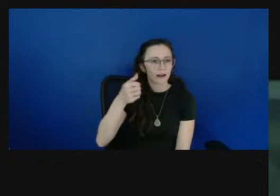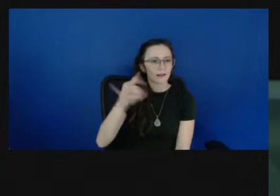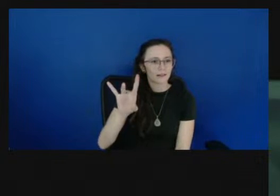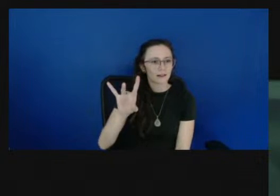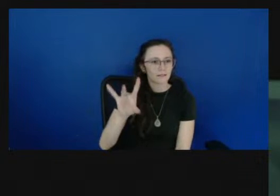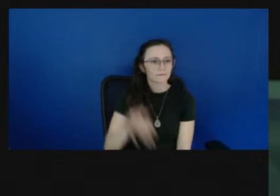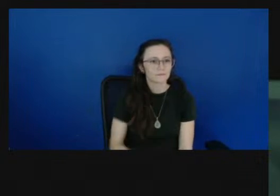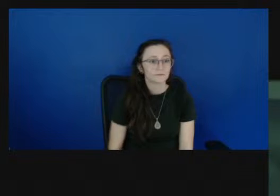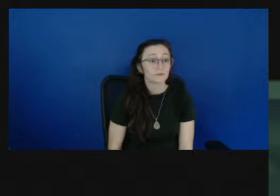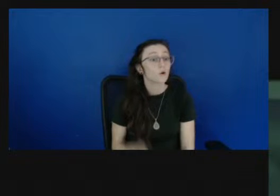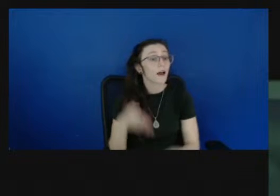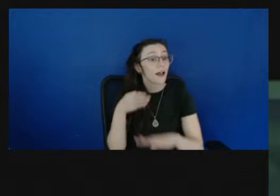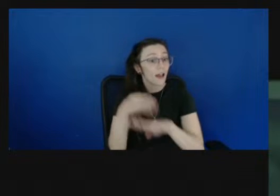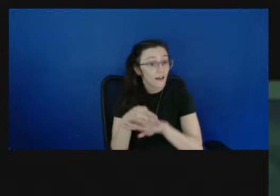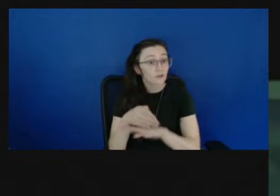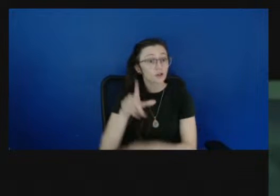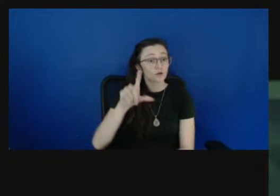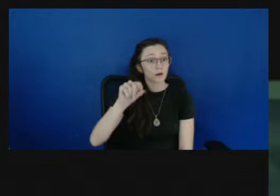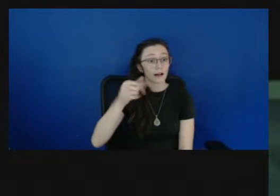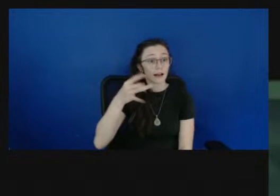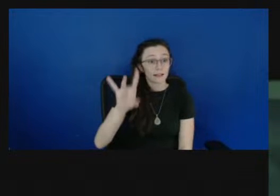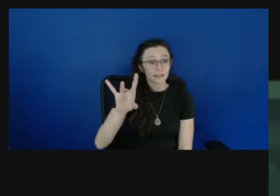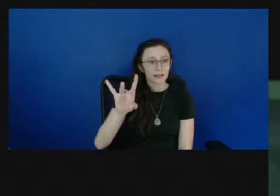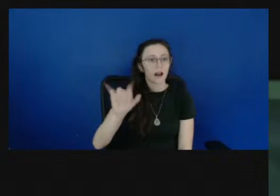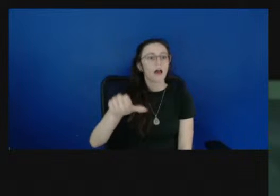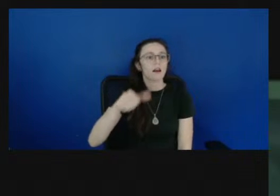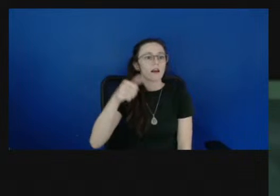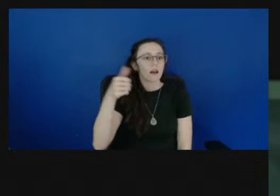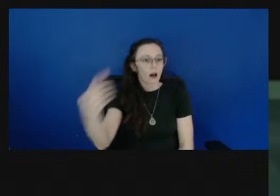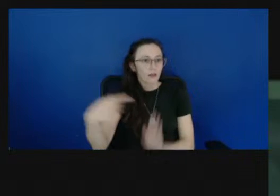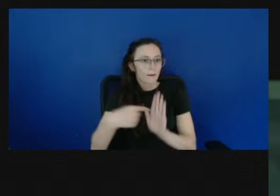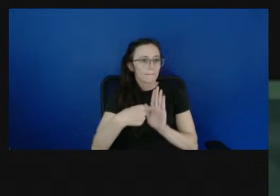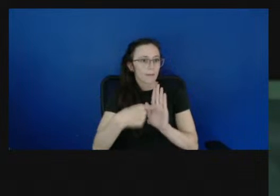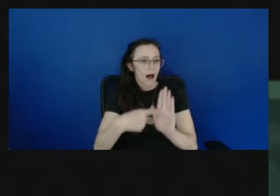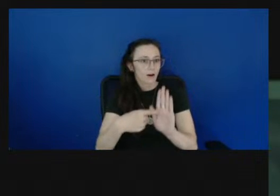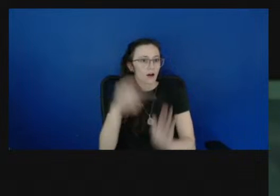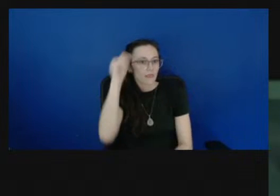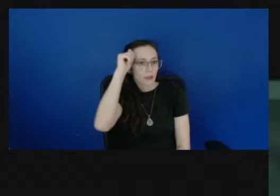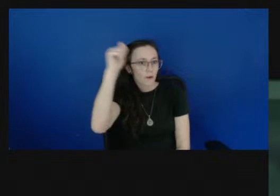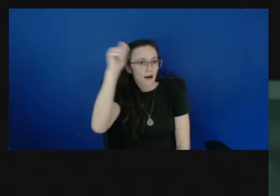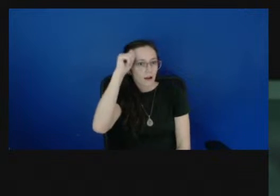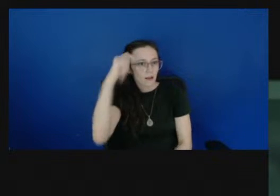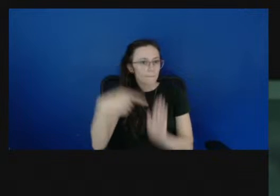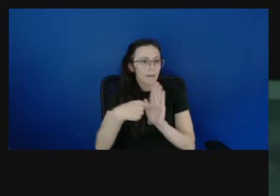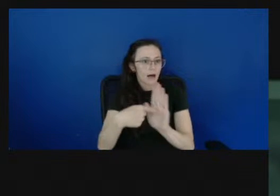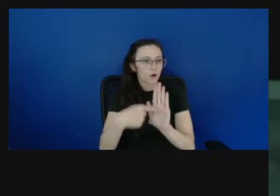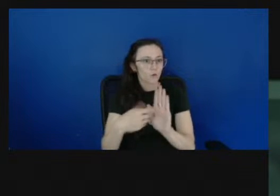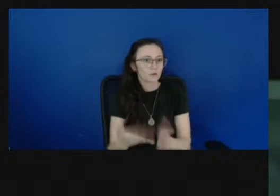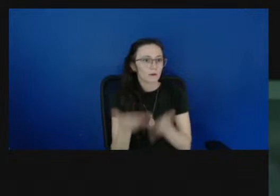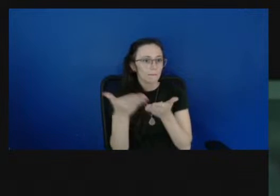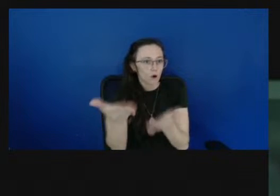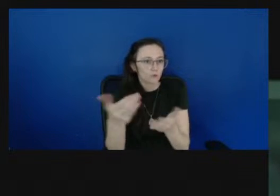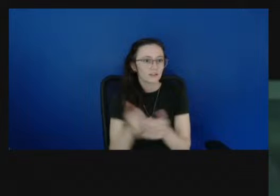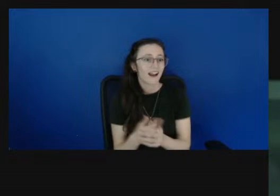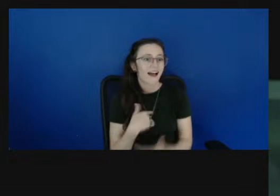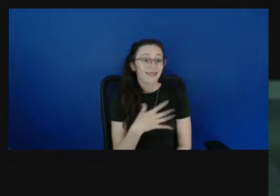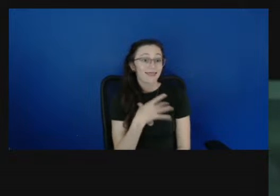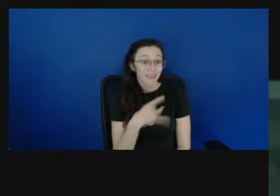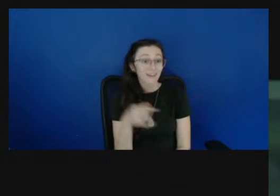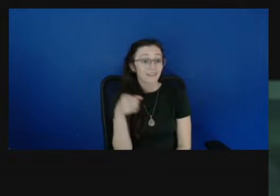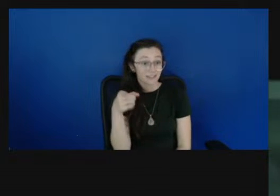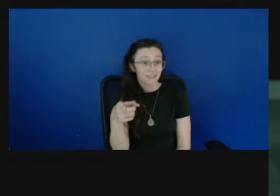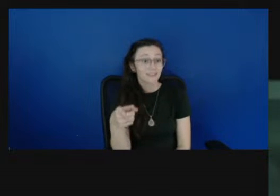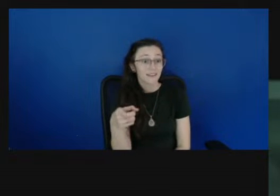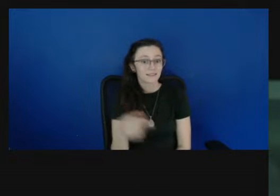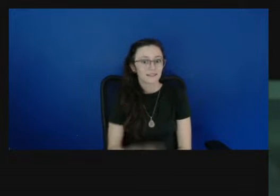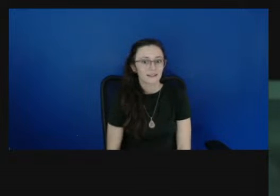Well, after 2018, a theoretical model was proposed, and I really like this model, that suggests that after lava or magma drains